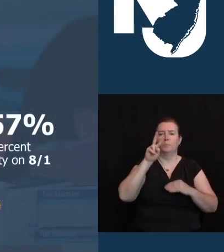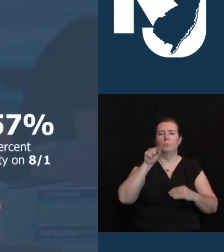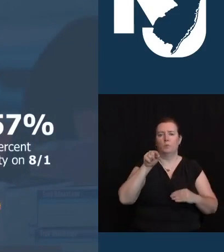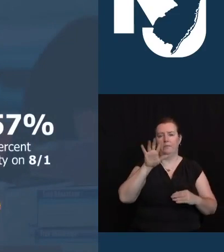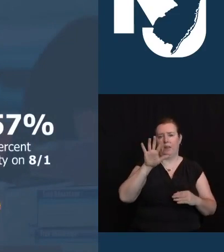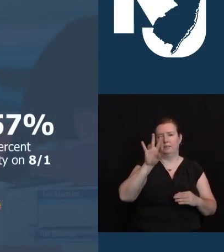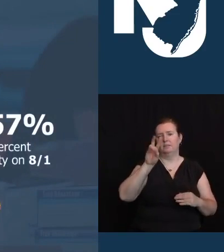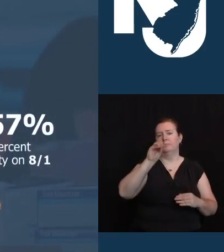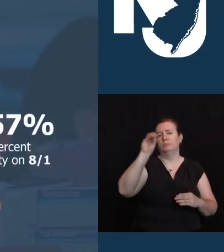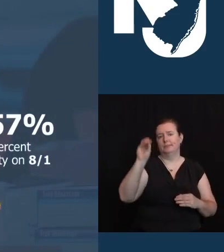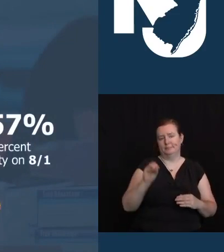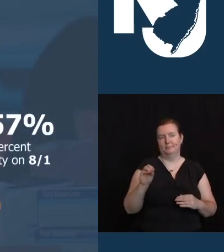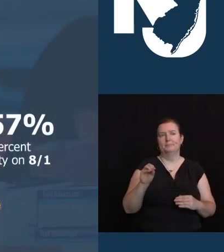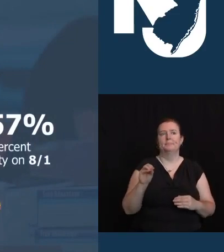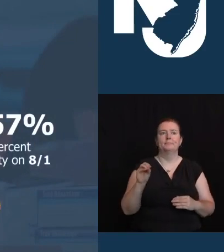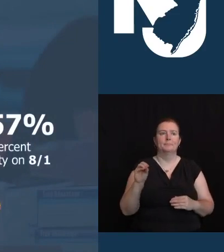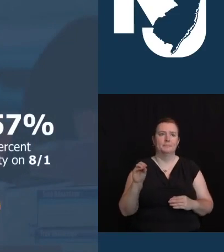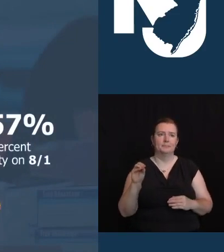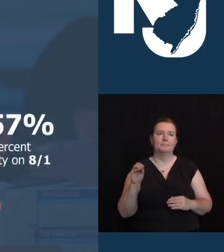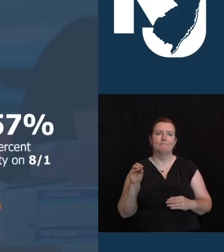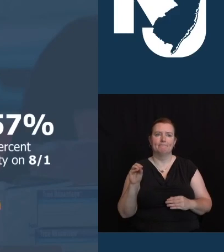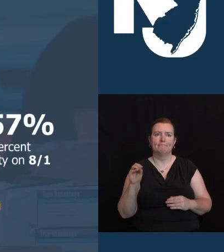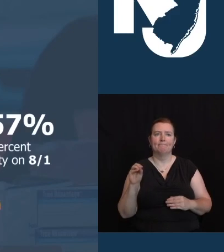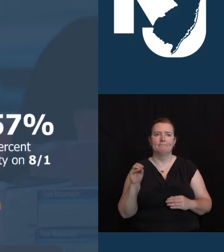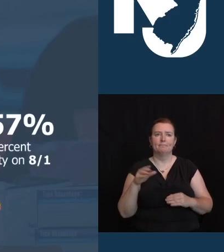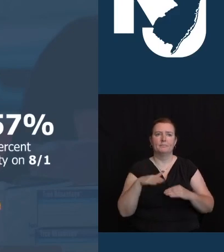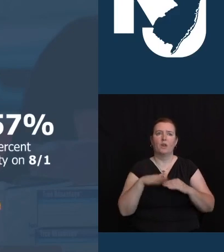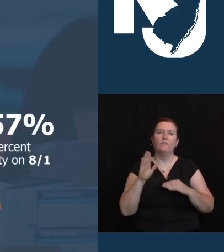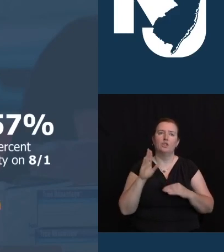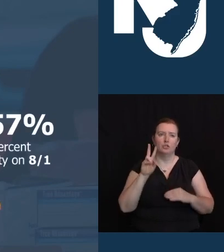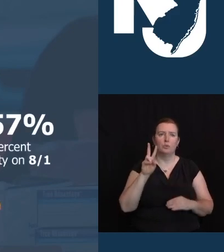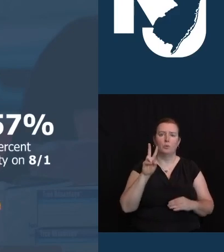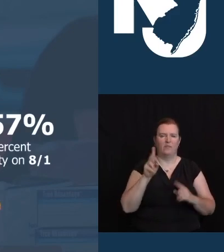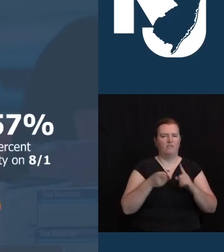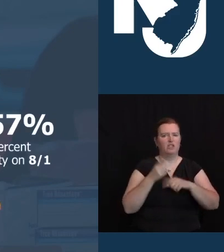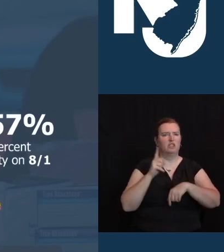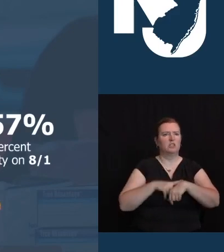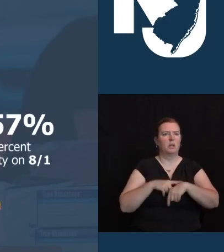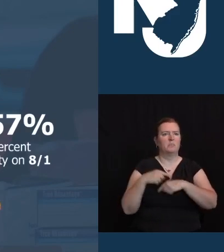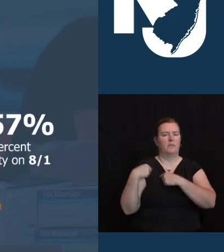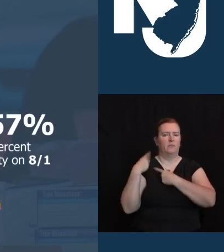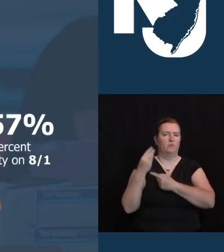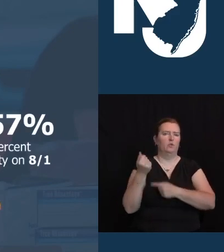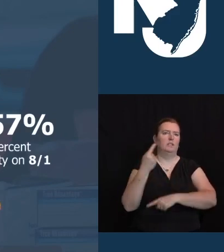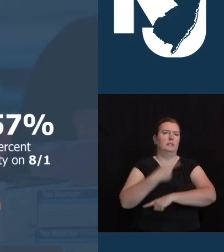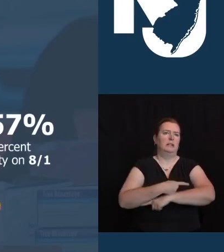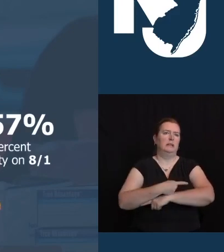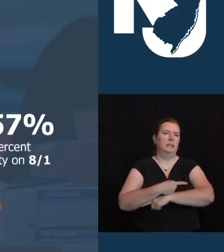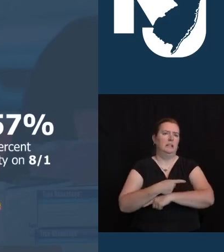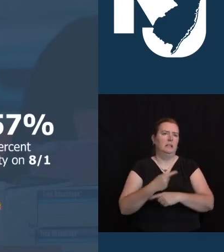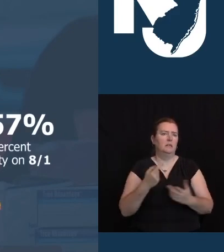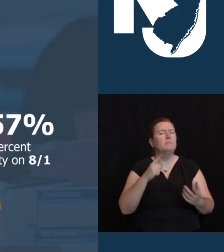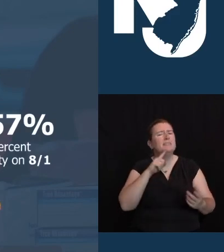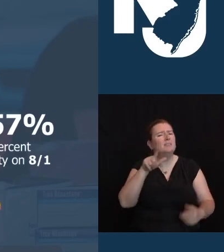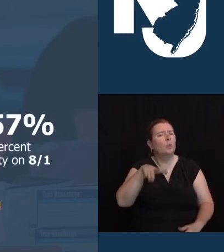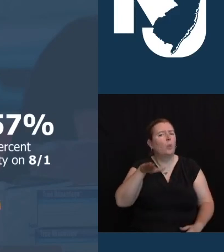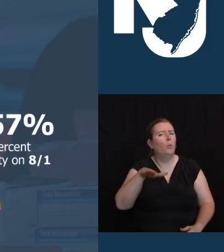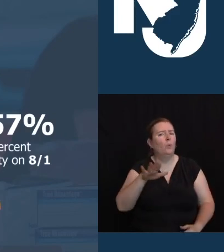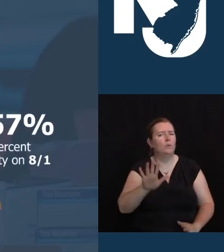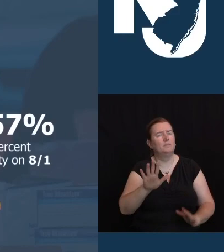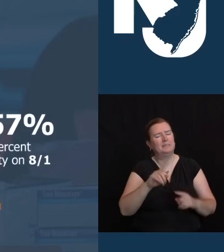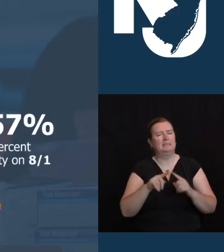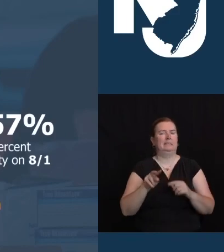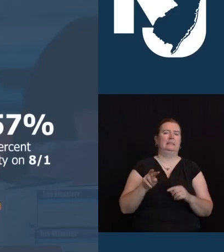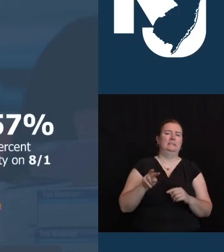Judy, that's up over 2 for the first time in a number of days, so that's something, still low, by the way, still among the lowest in the nation, but that's something